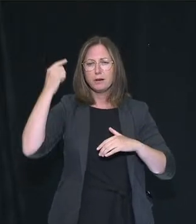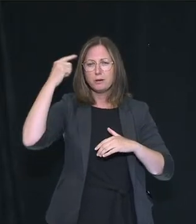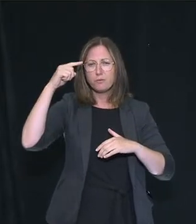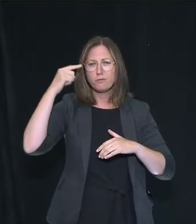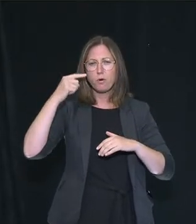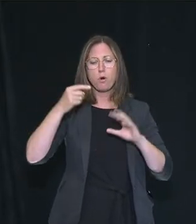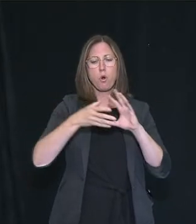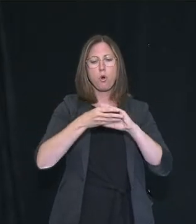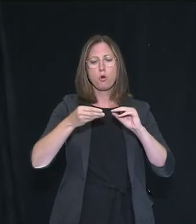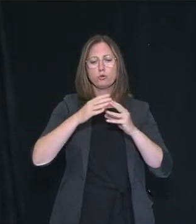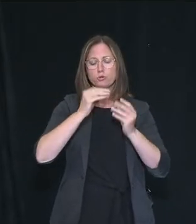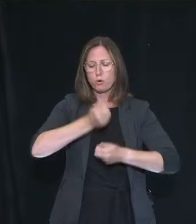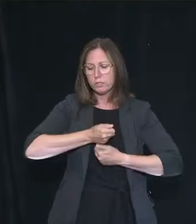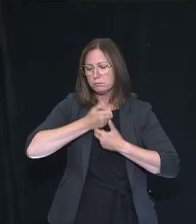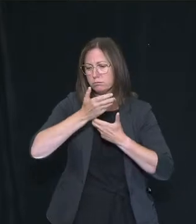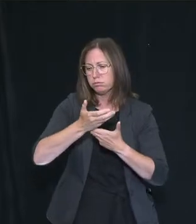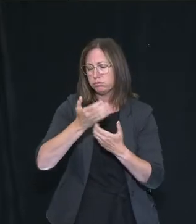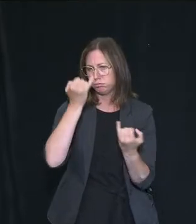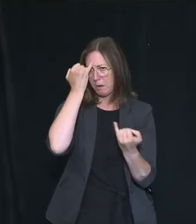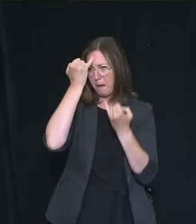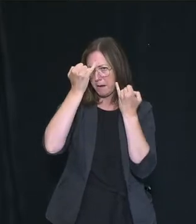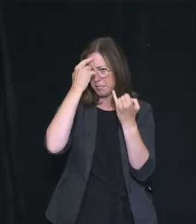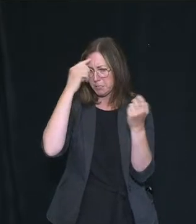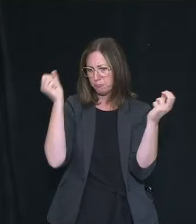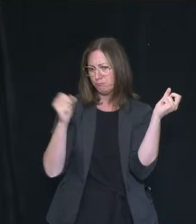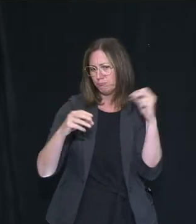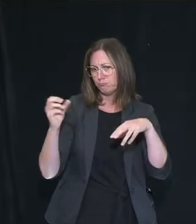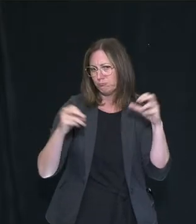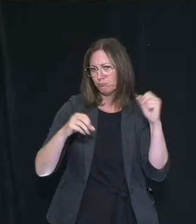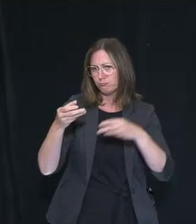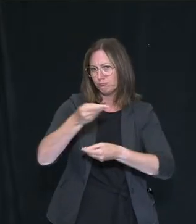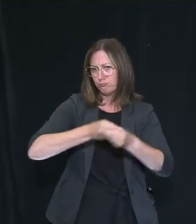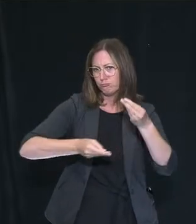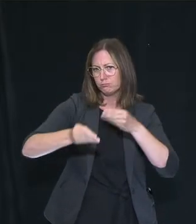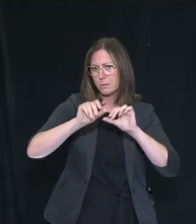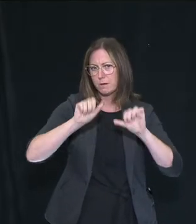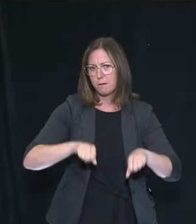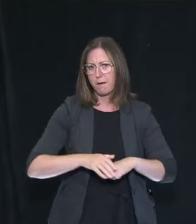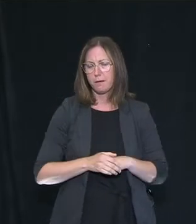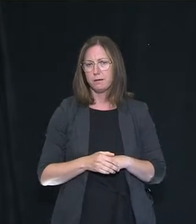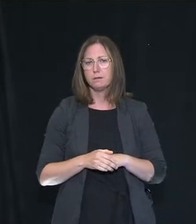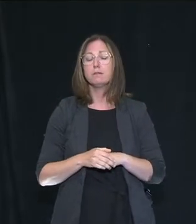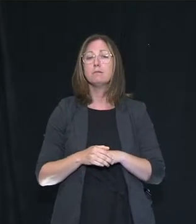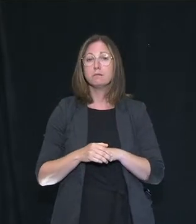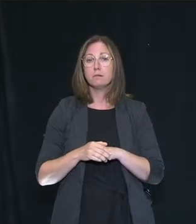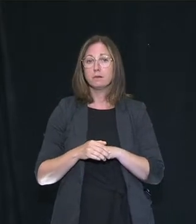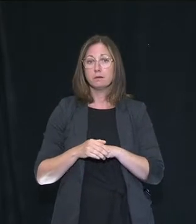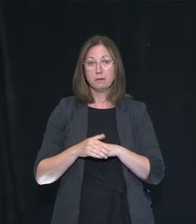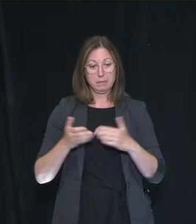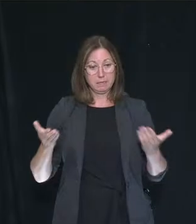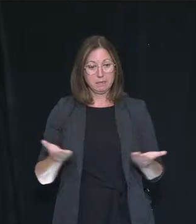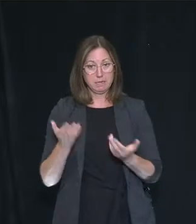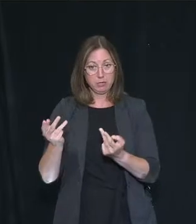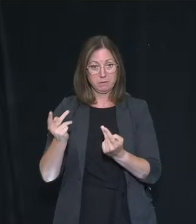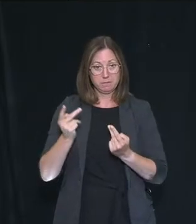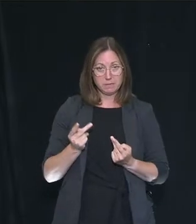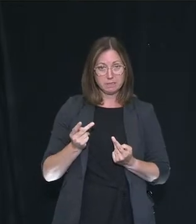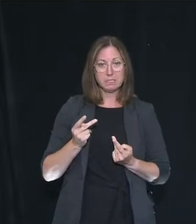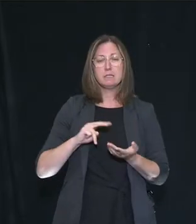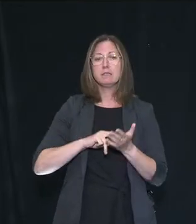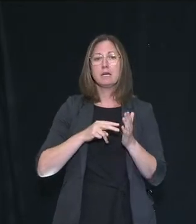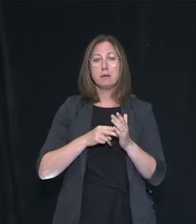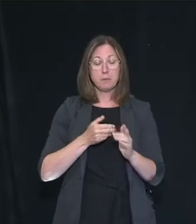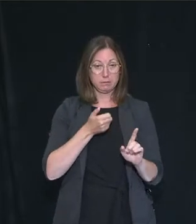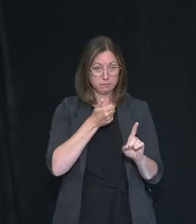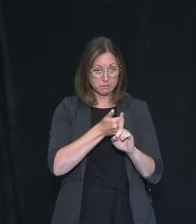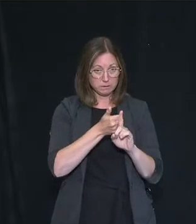and ideas are exchanged. With this visit, you're signaling to the world that you and the